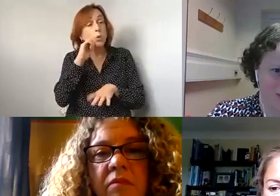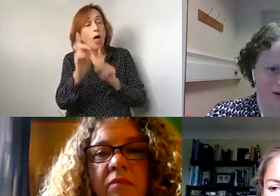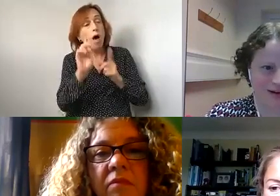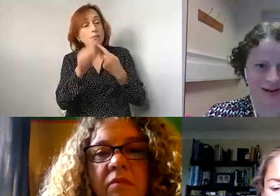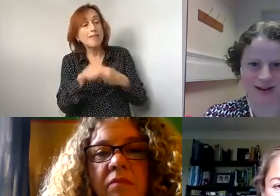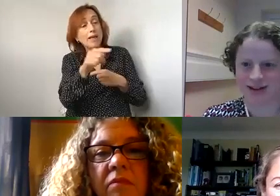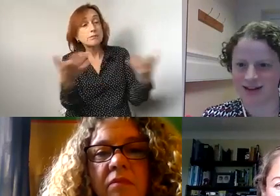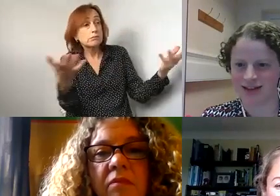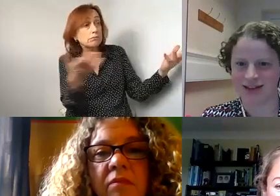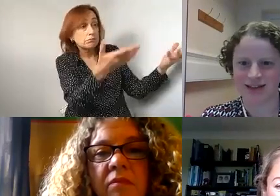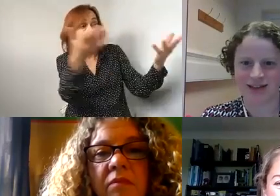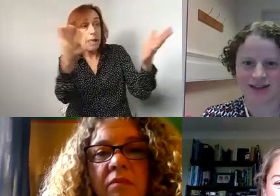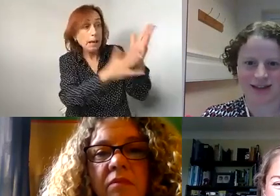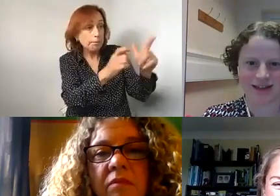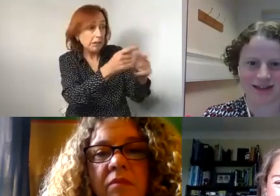Anyone?